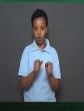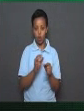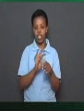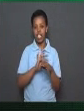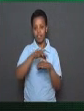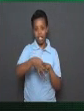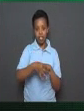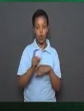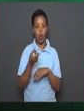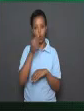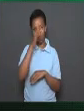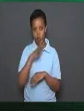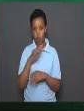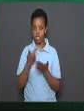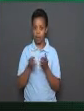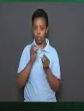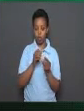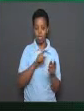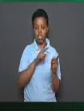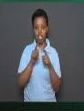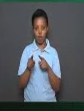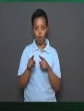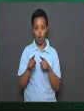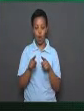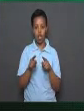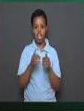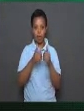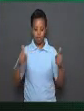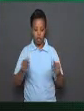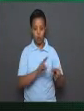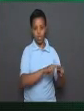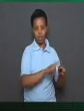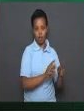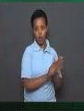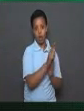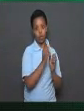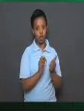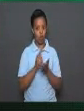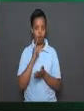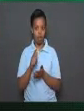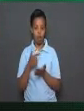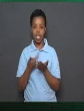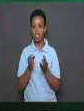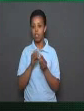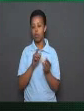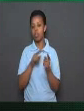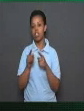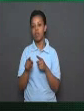infected person and then cultured. The third was that if the